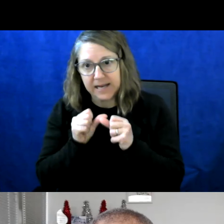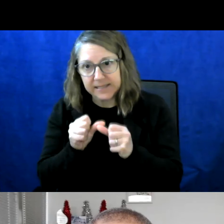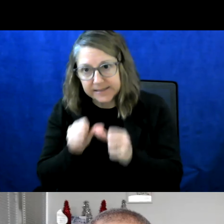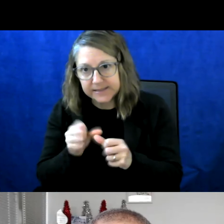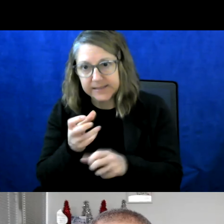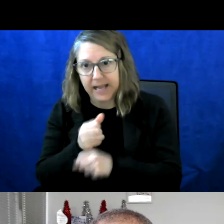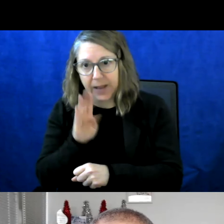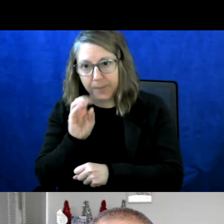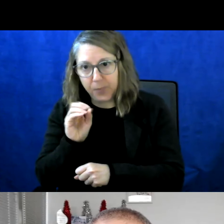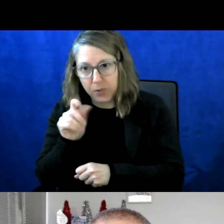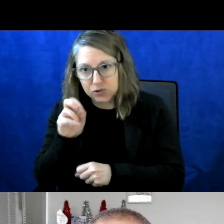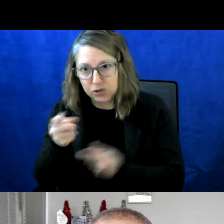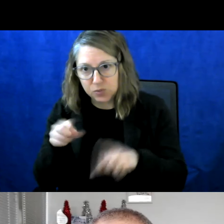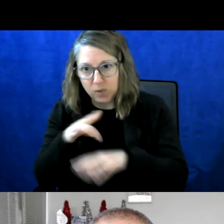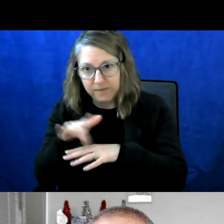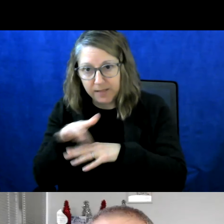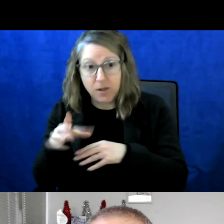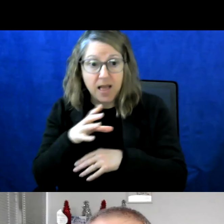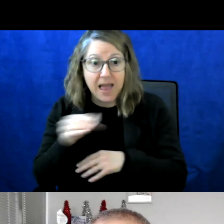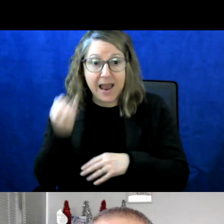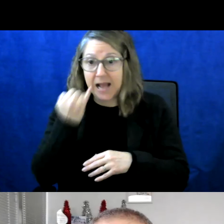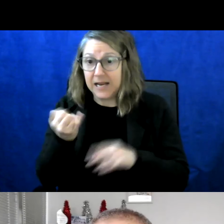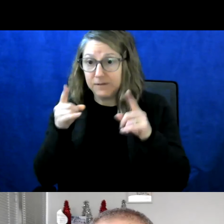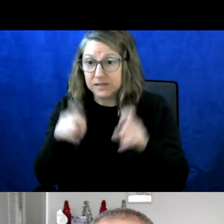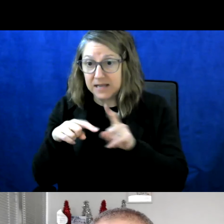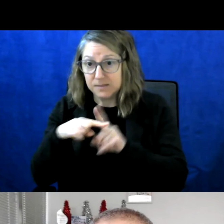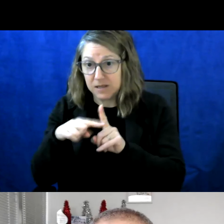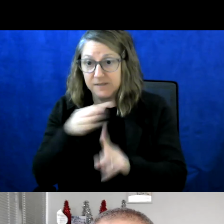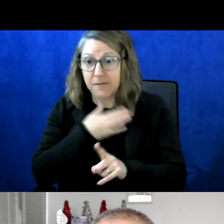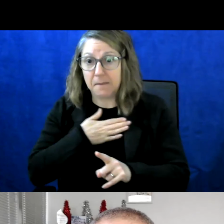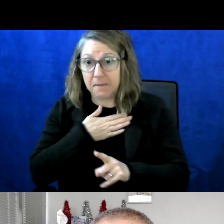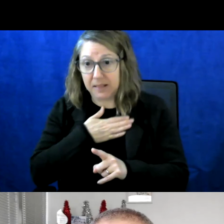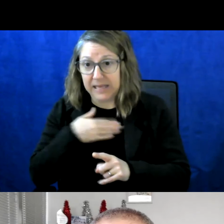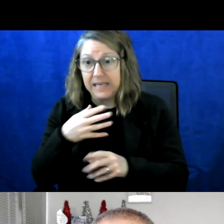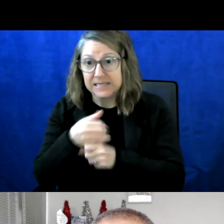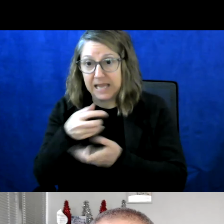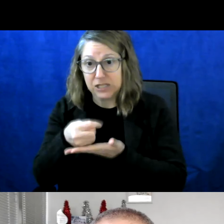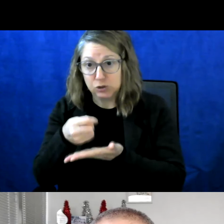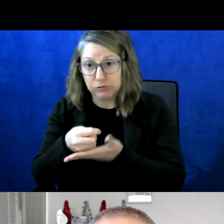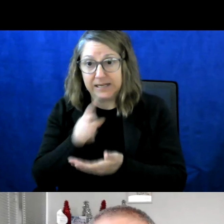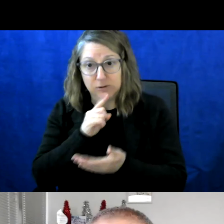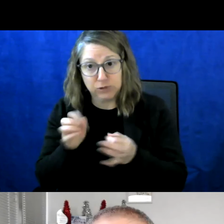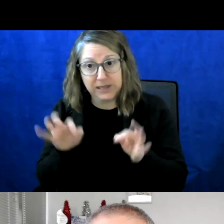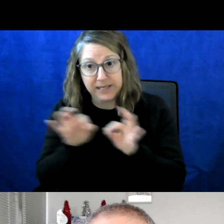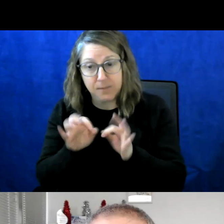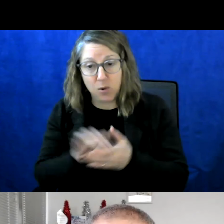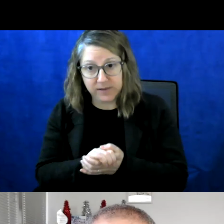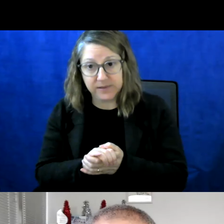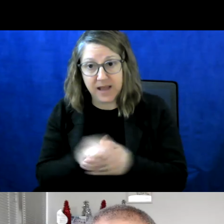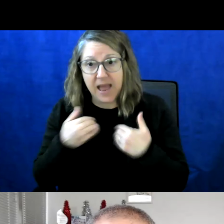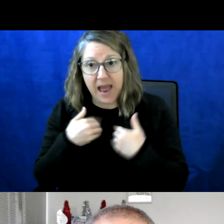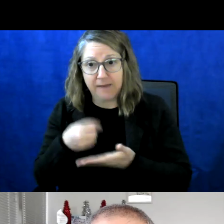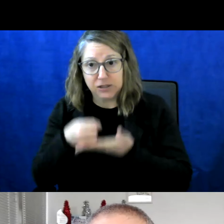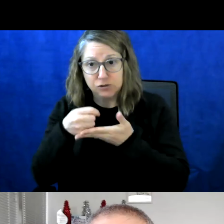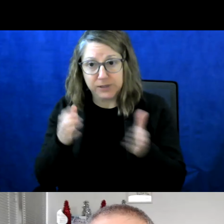date, and if you test positive, please get treated. Really, really important. Have a treatment